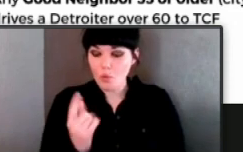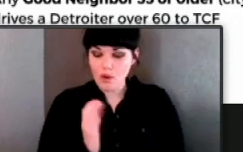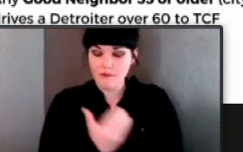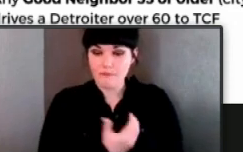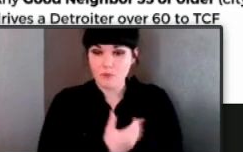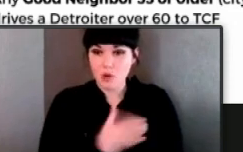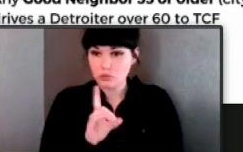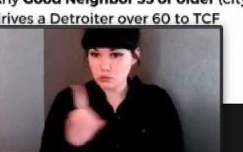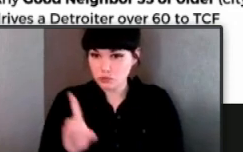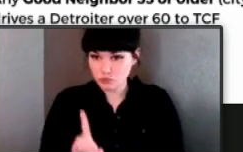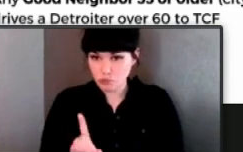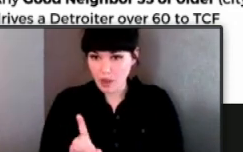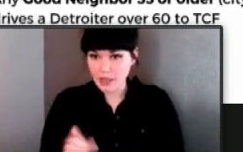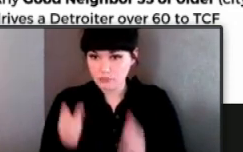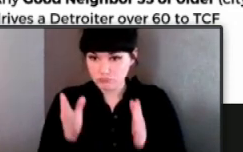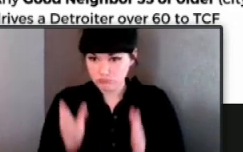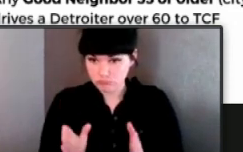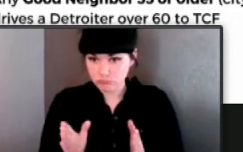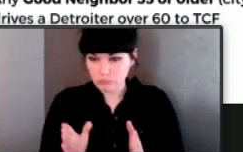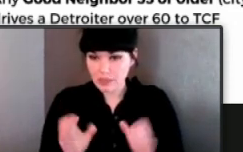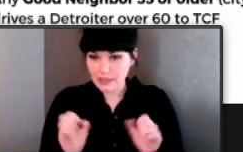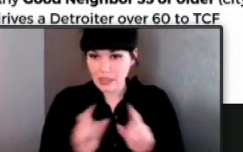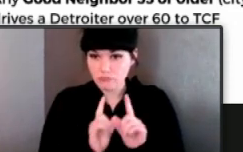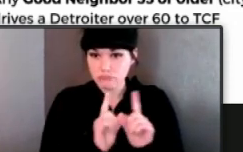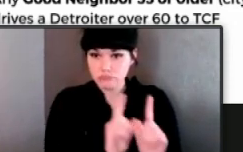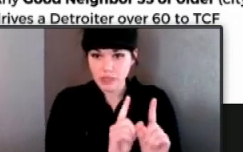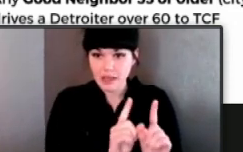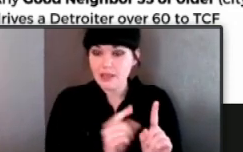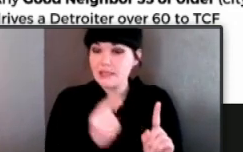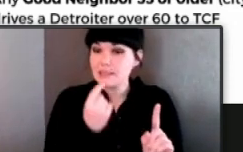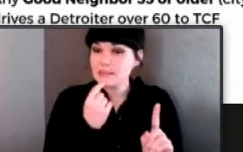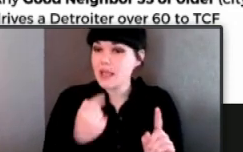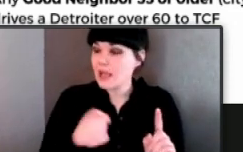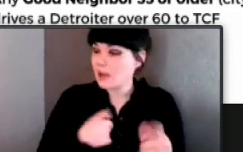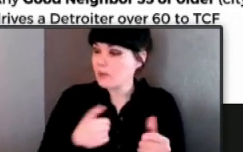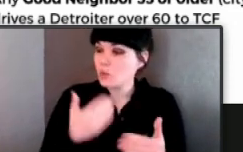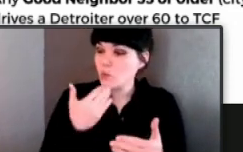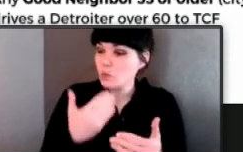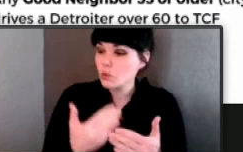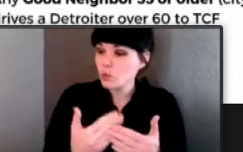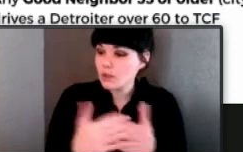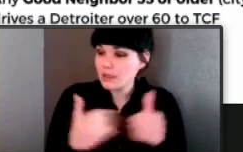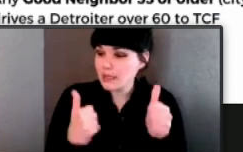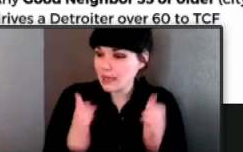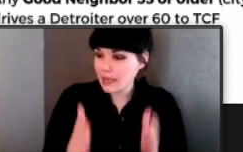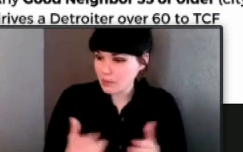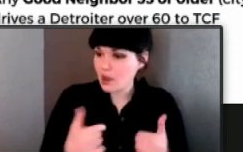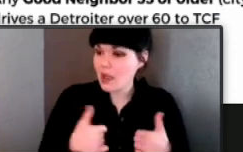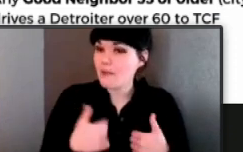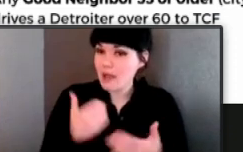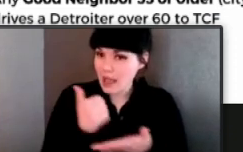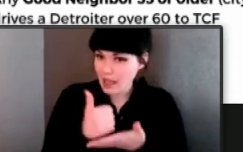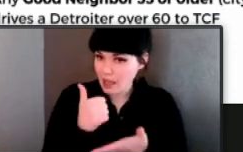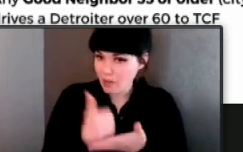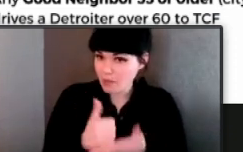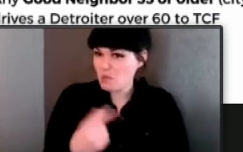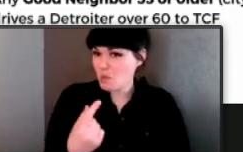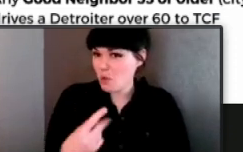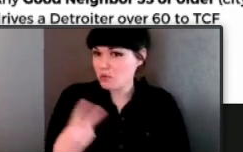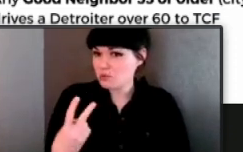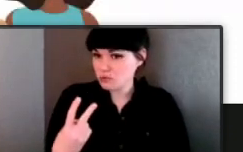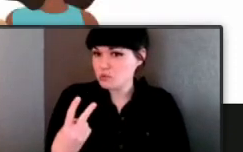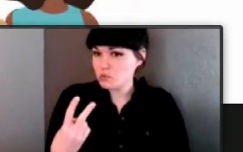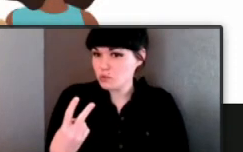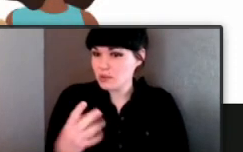of slides, just let them know that you are a good neighbor and you are helping one or two other Detroiters get their vaccine. Next slide, please.